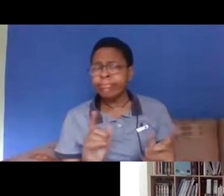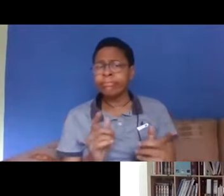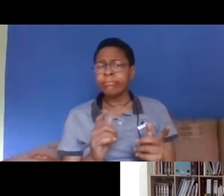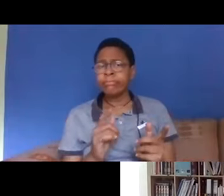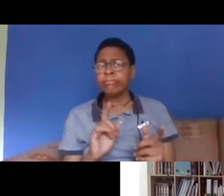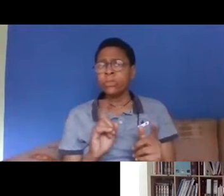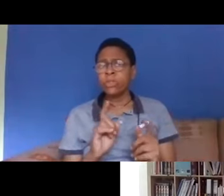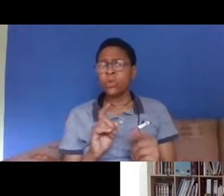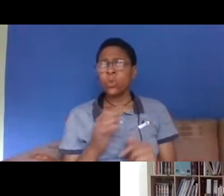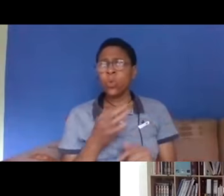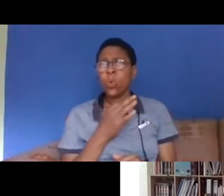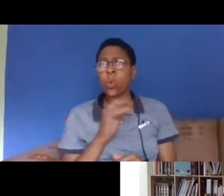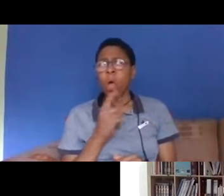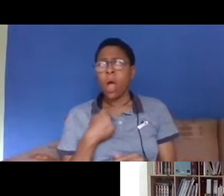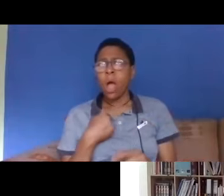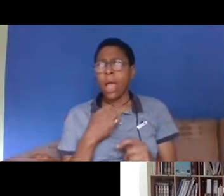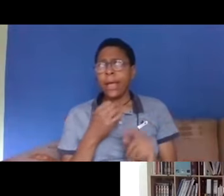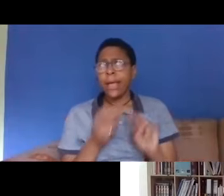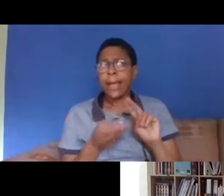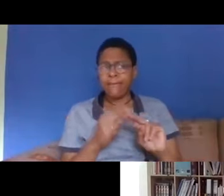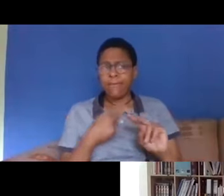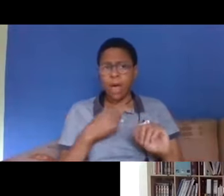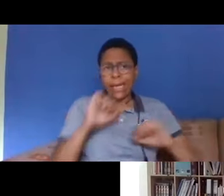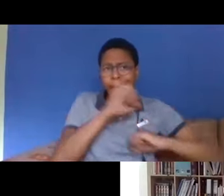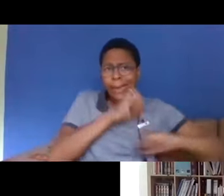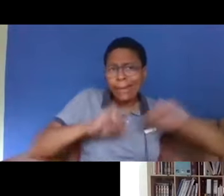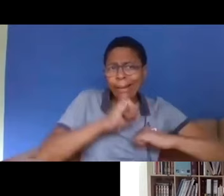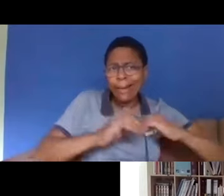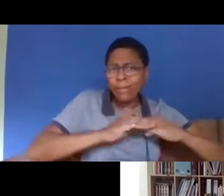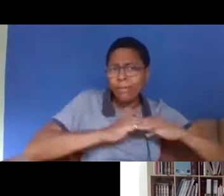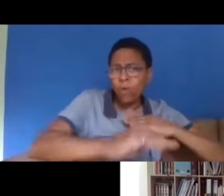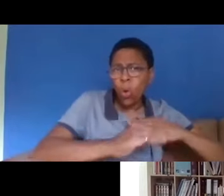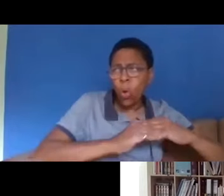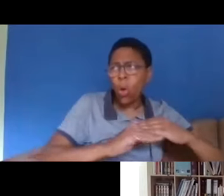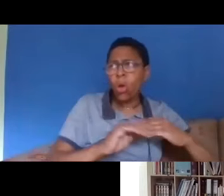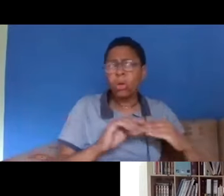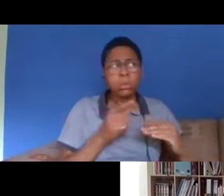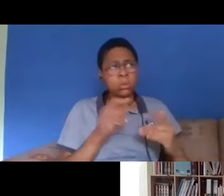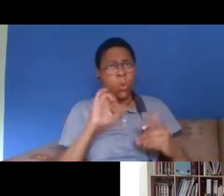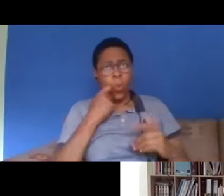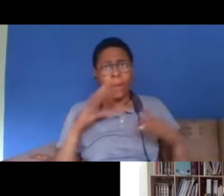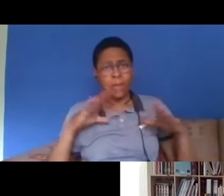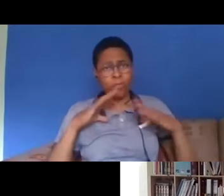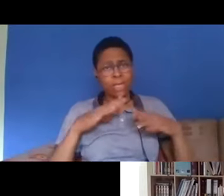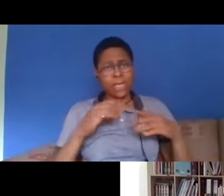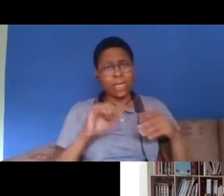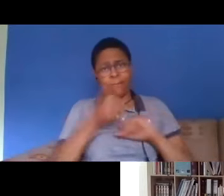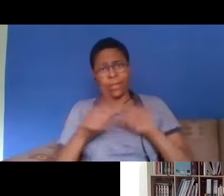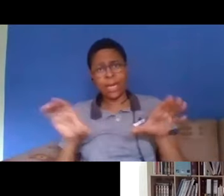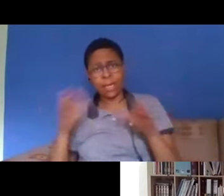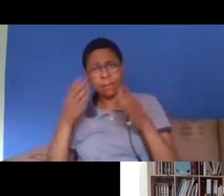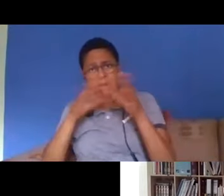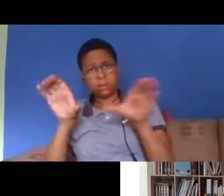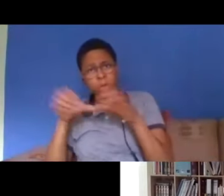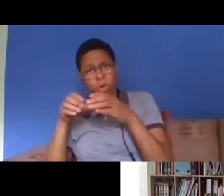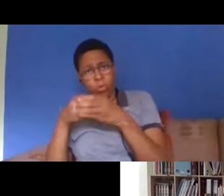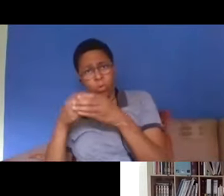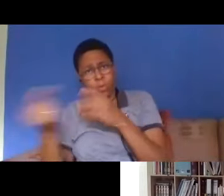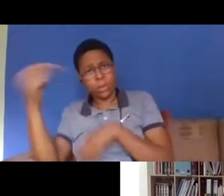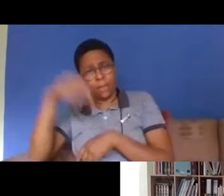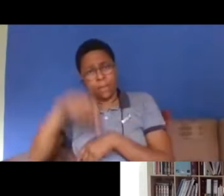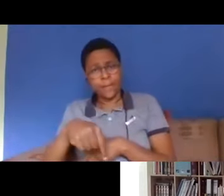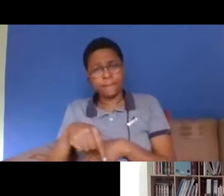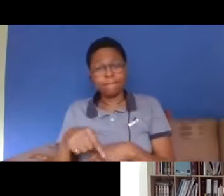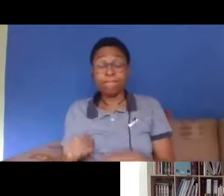being dry in time? So what the guidance says is that cleaning of high contact areas is